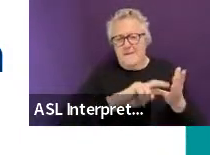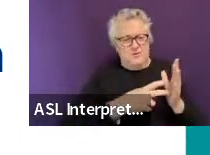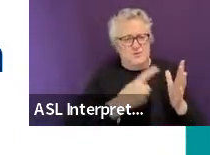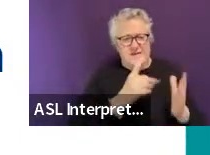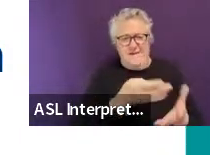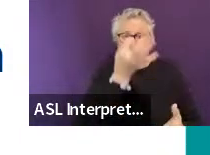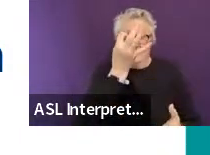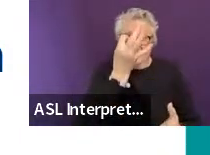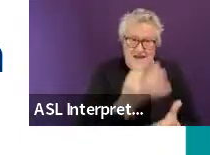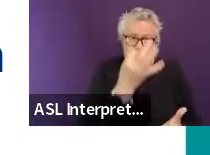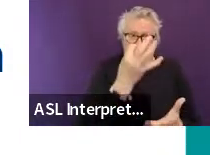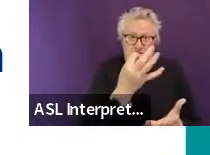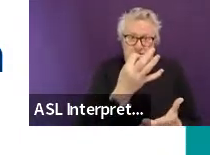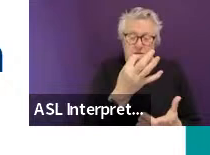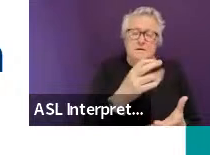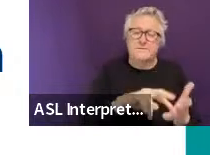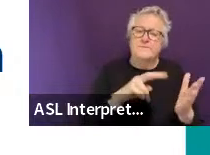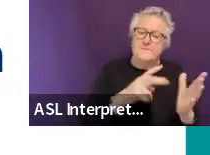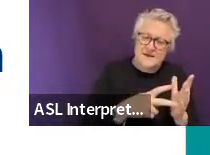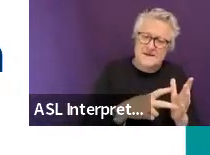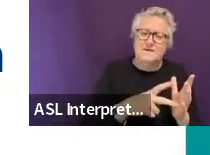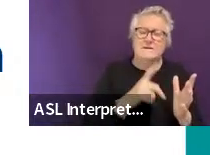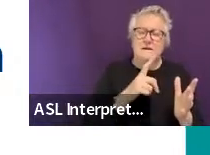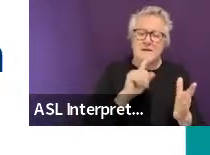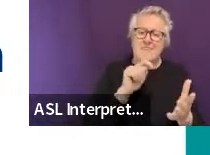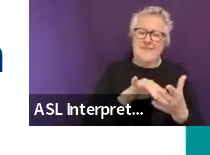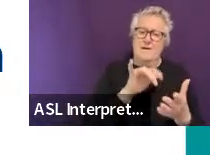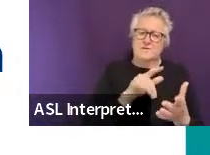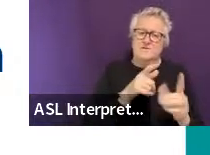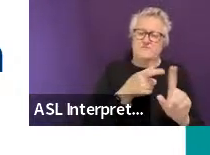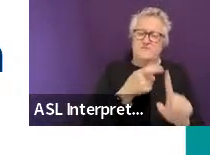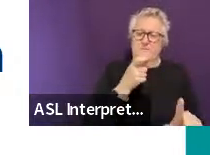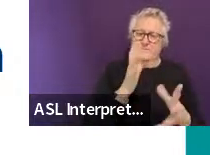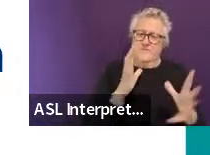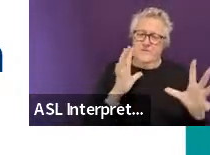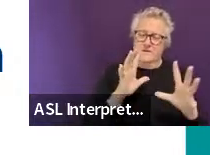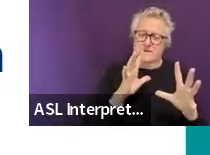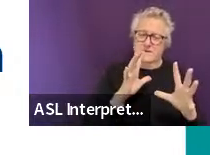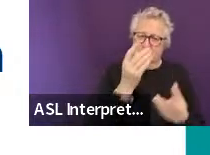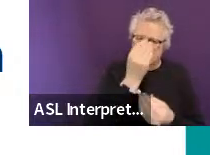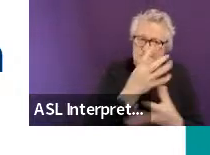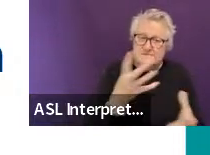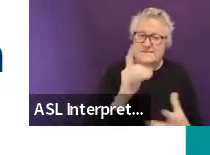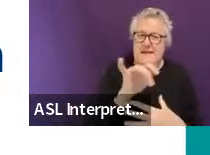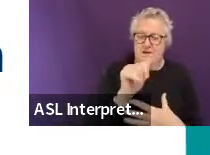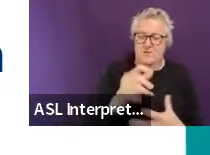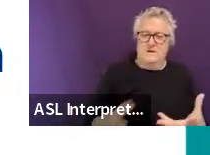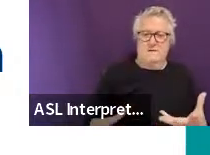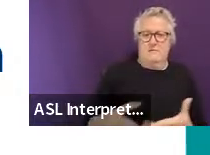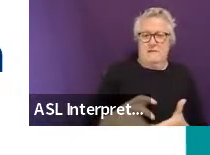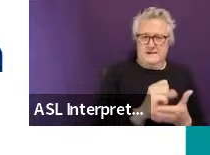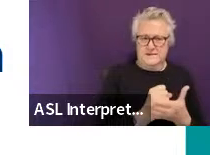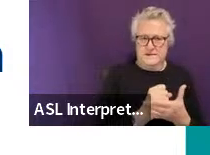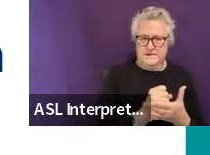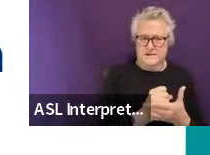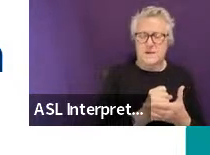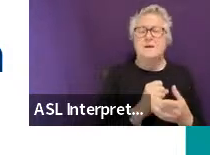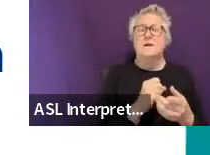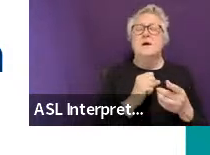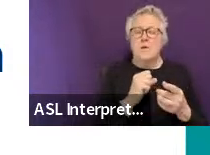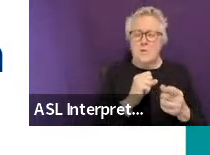end collisions, property damage only collisions are related to congestion. You kind of see the spiking there, Commissioner Hardesty,